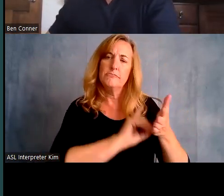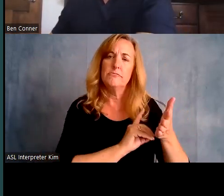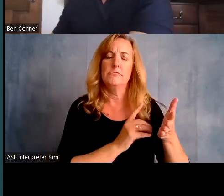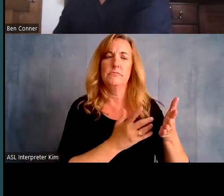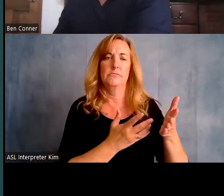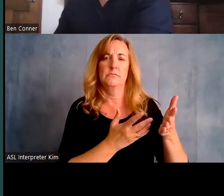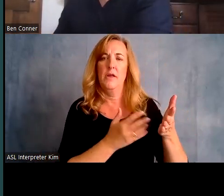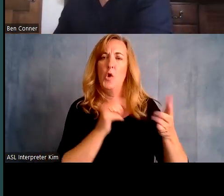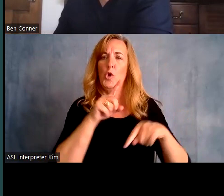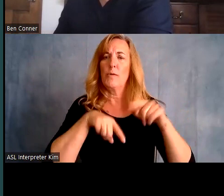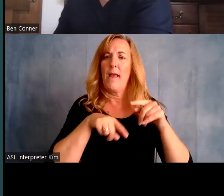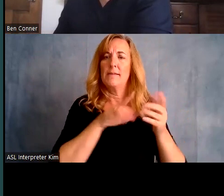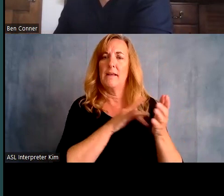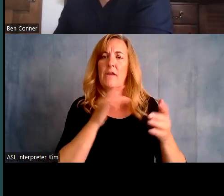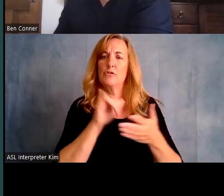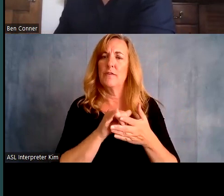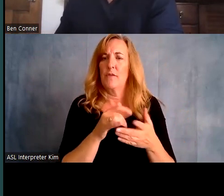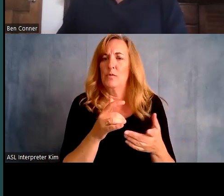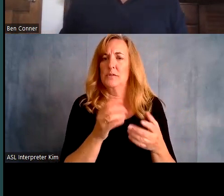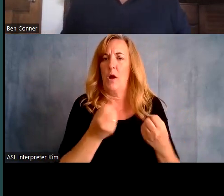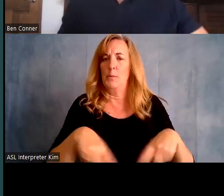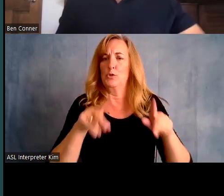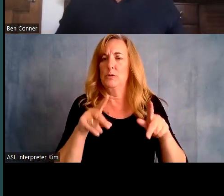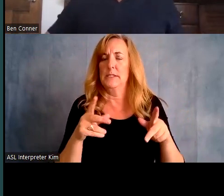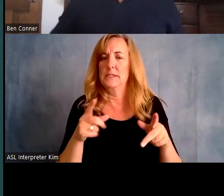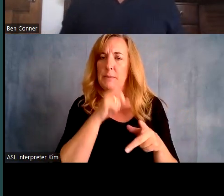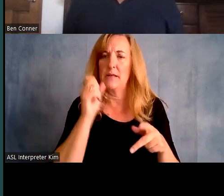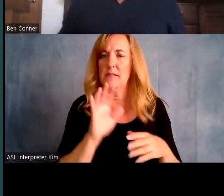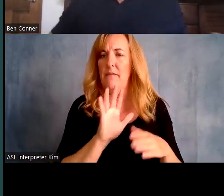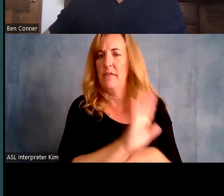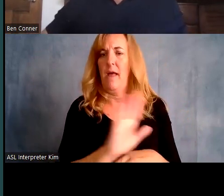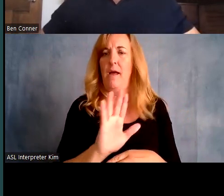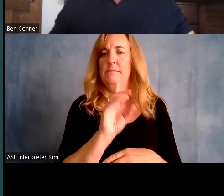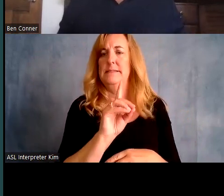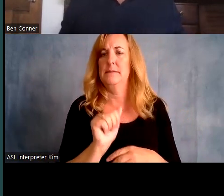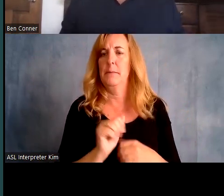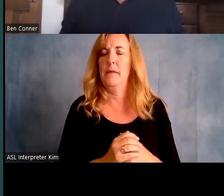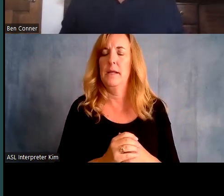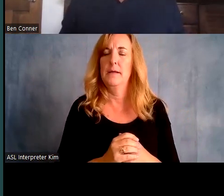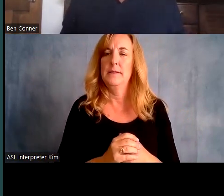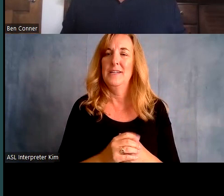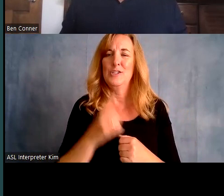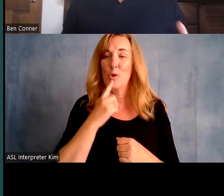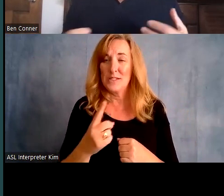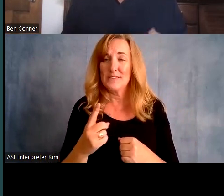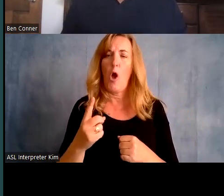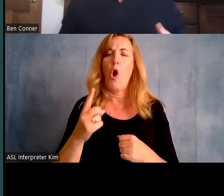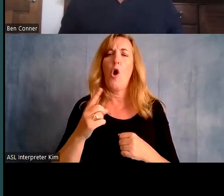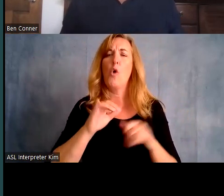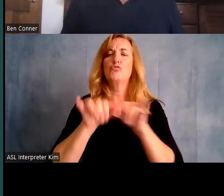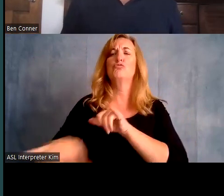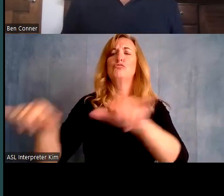take advantage of them for one reason or another. And so to pluralize and say we're all disabled is a way to remove ourselves